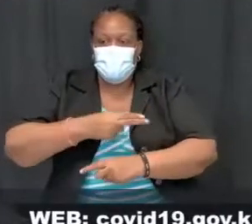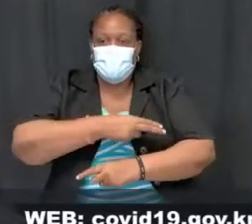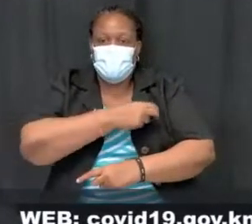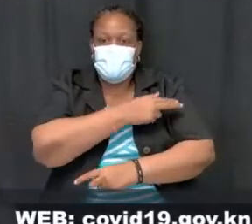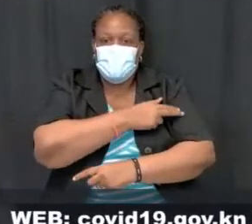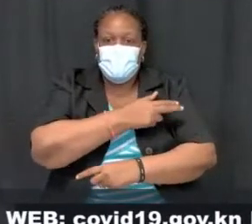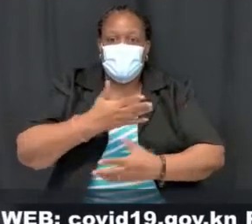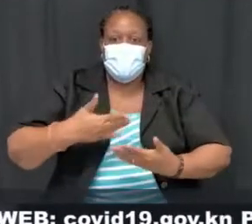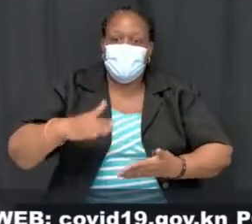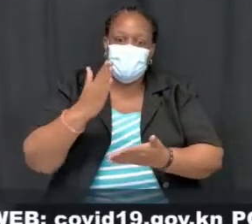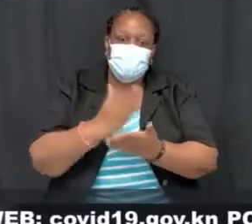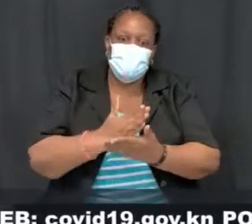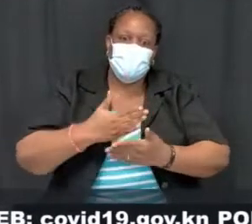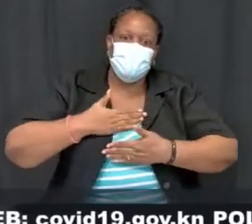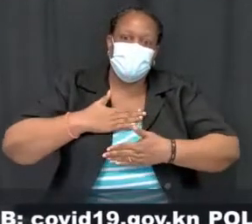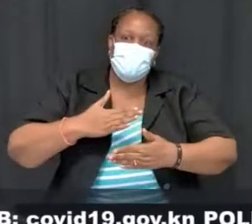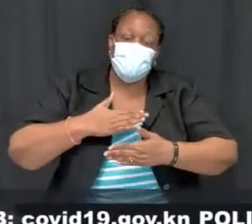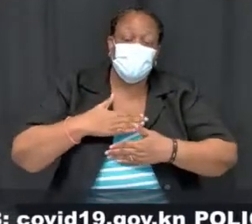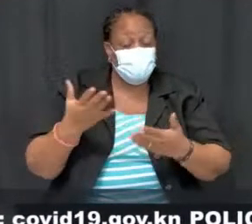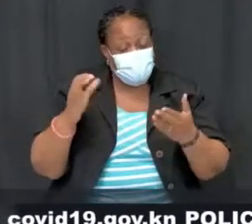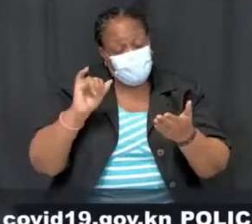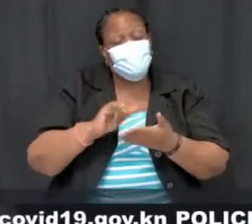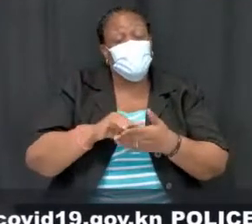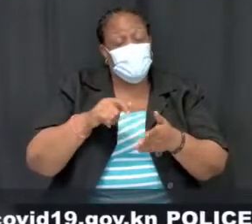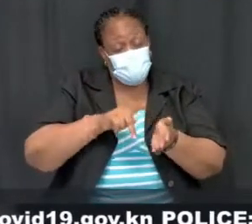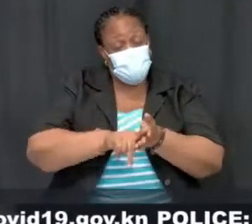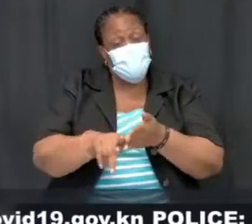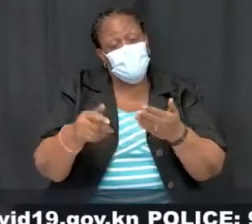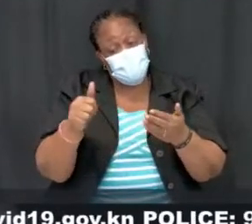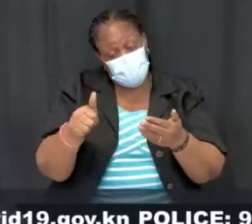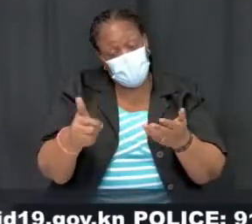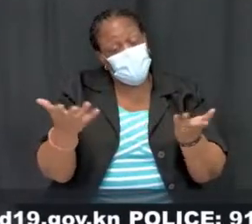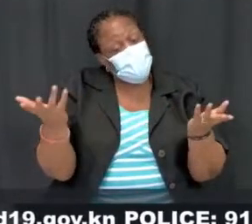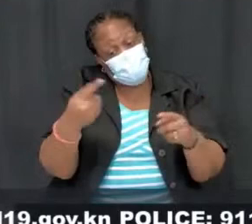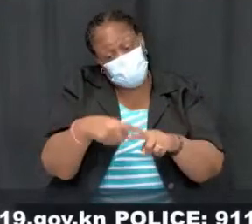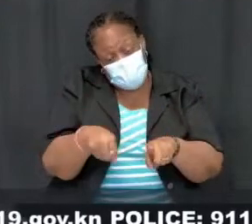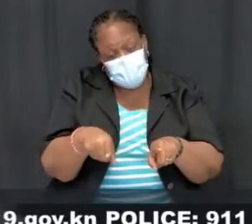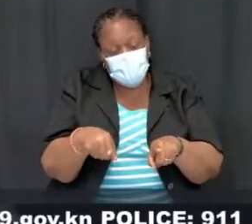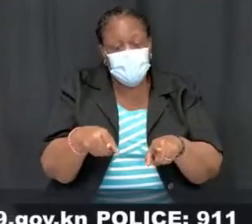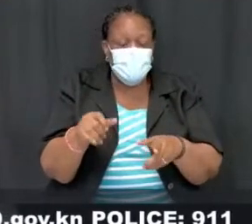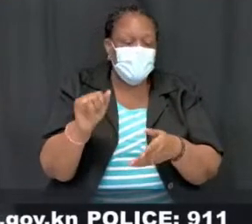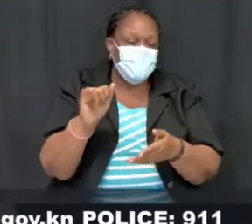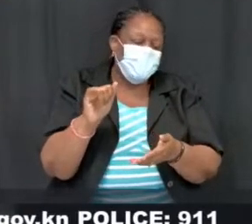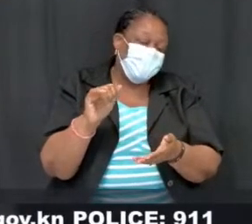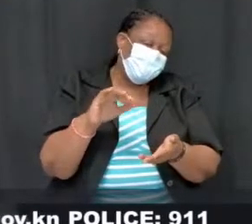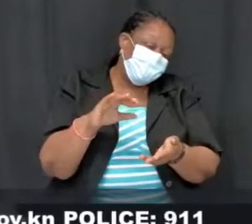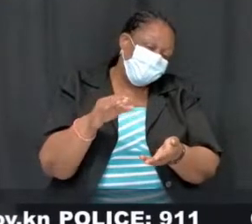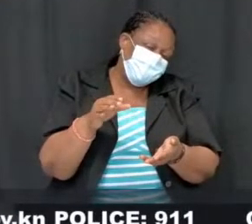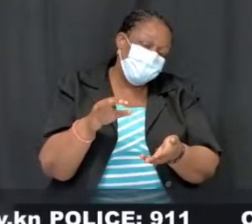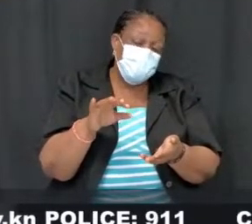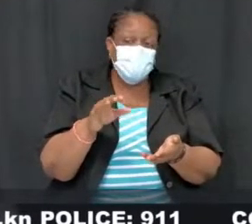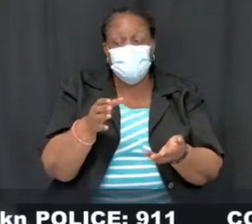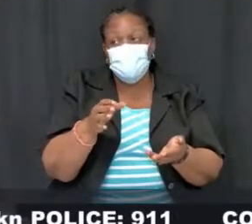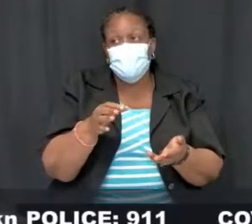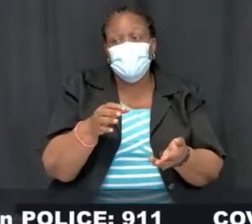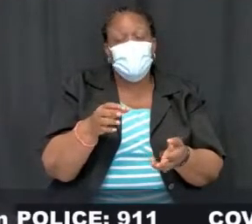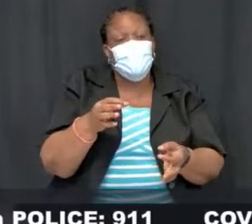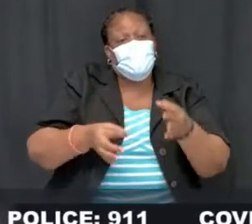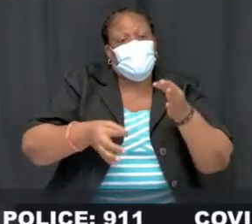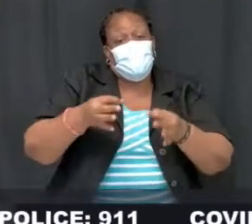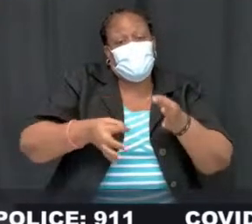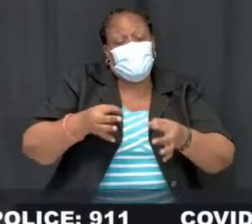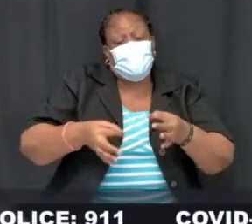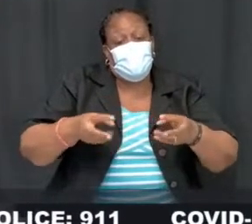respiratory failure. Getting vaccinated will not stop you from dying if you got COVID-19 and you had a bad heart